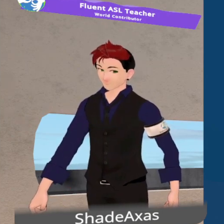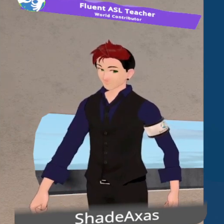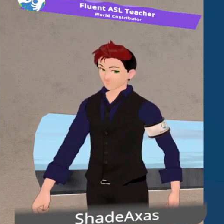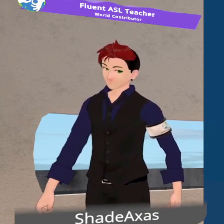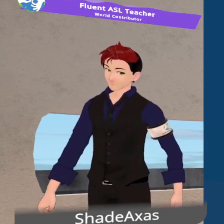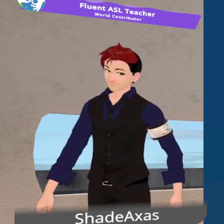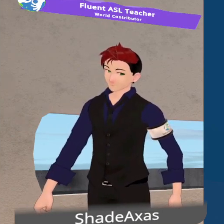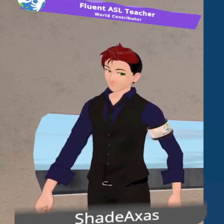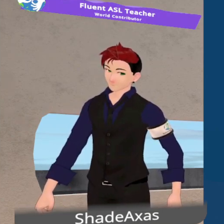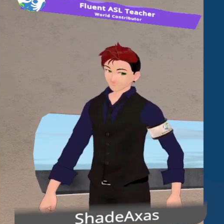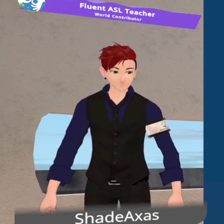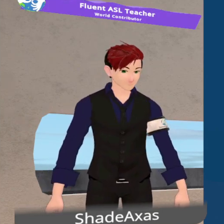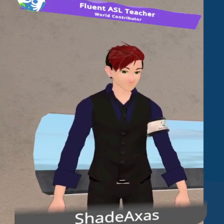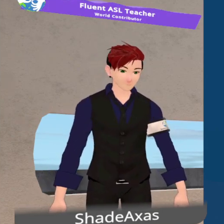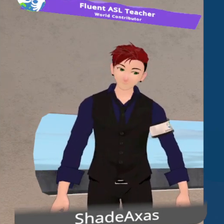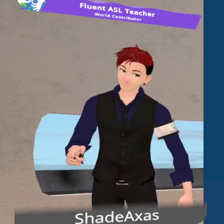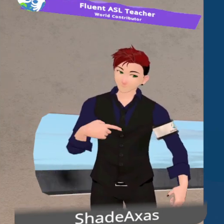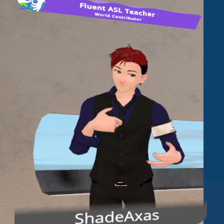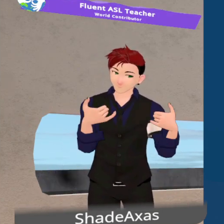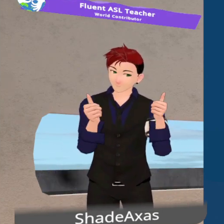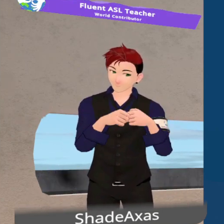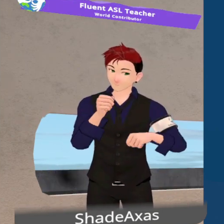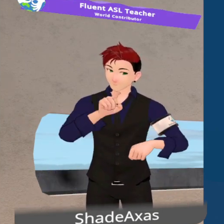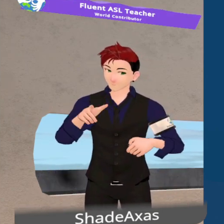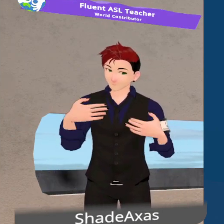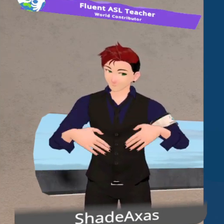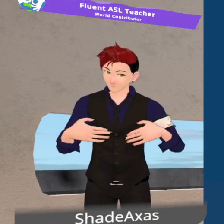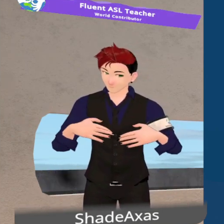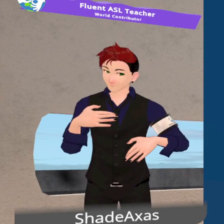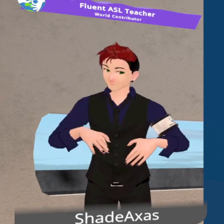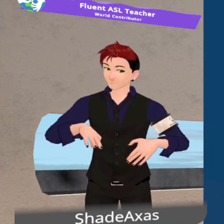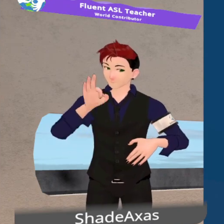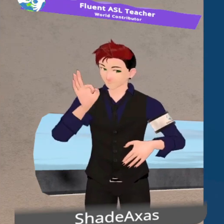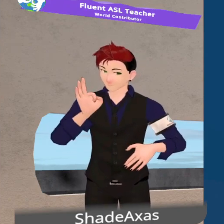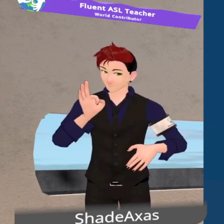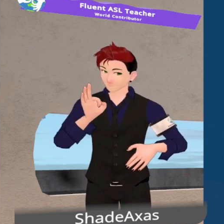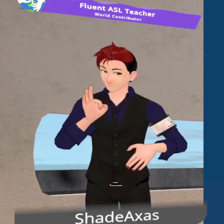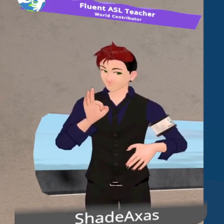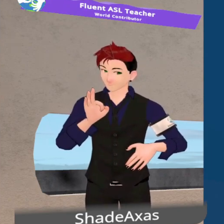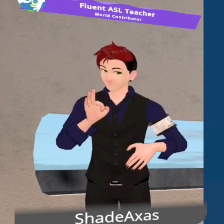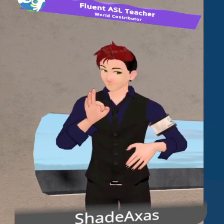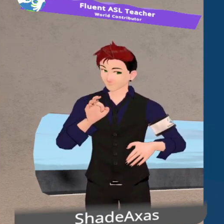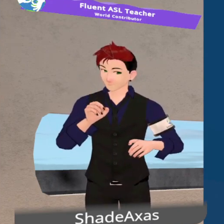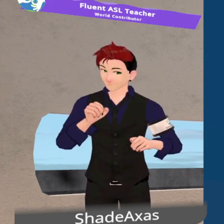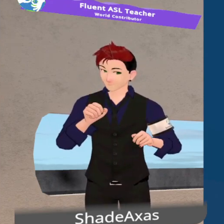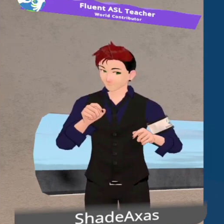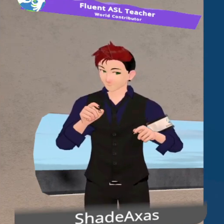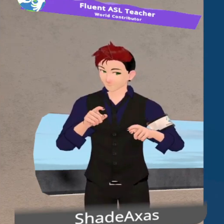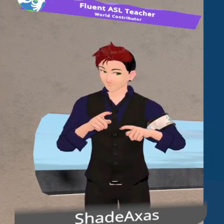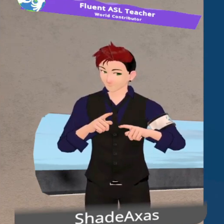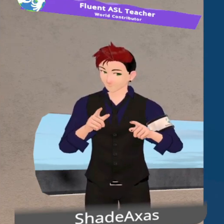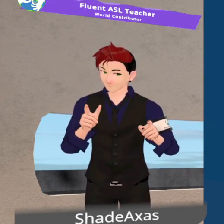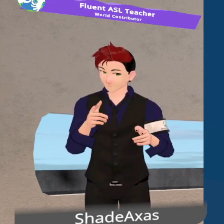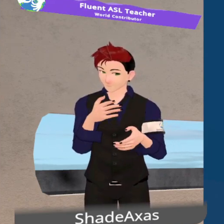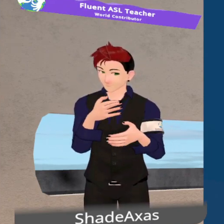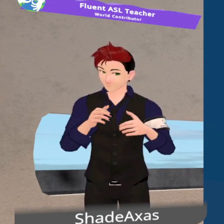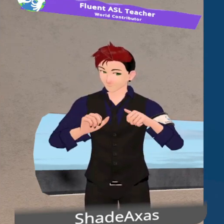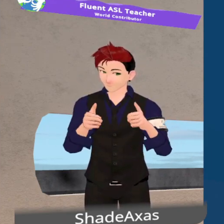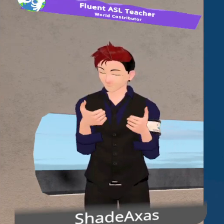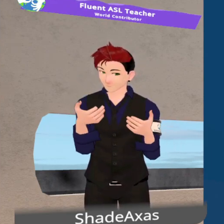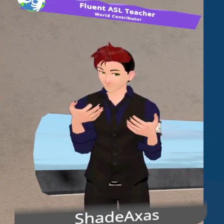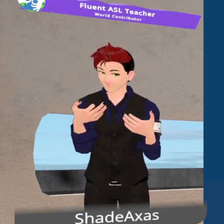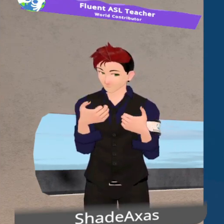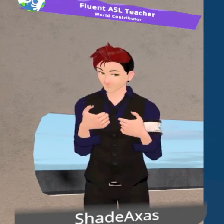So I was playing around with this ASL avatar, and I found out that you can do different hand combinations to